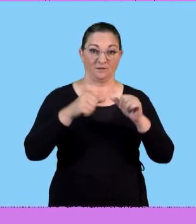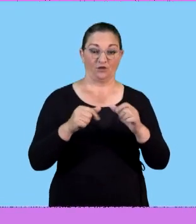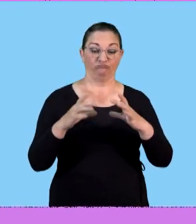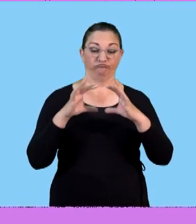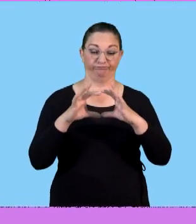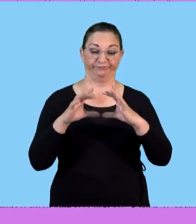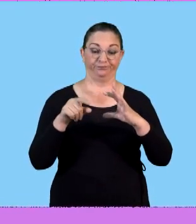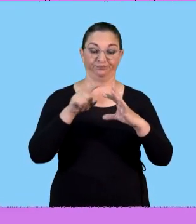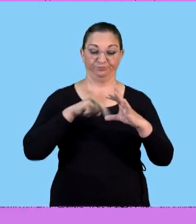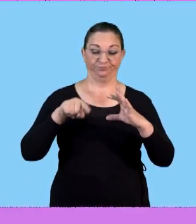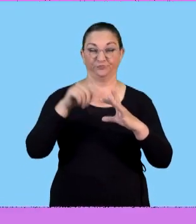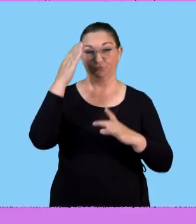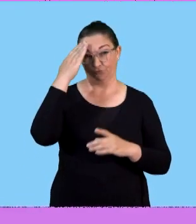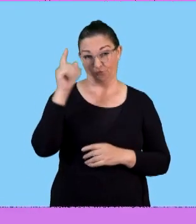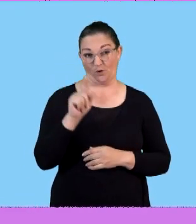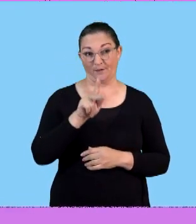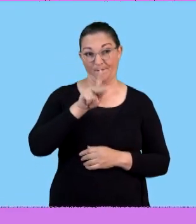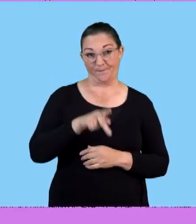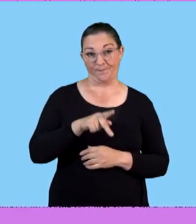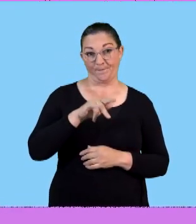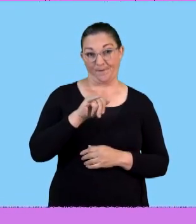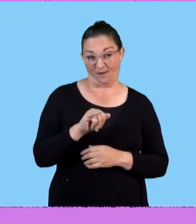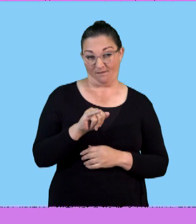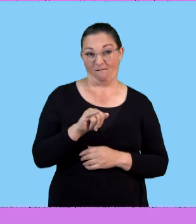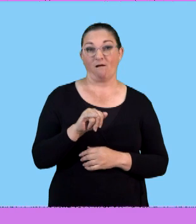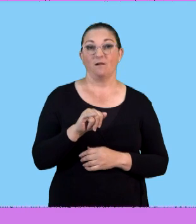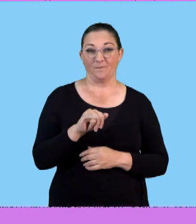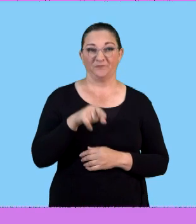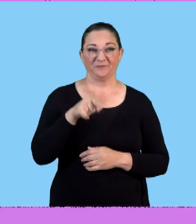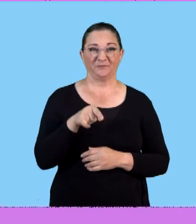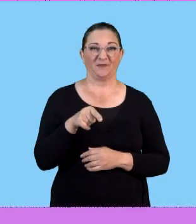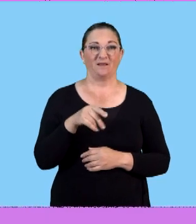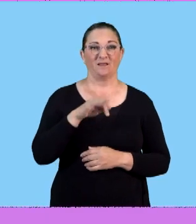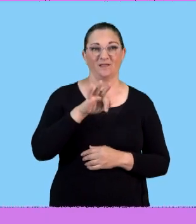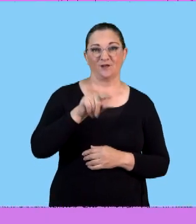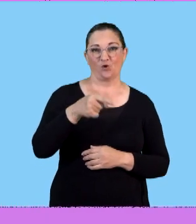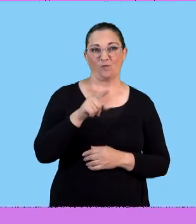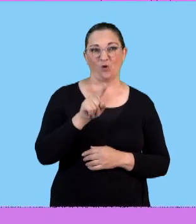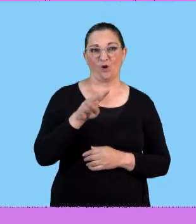circular objects, we know pi, okay? So pi is value